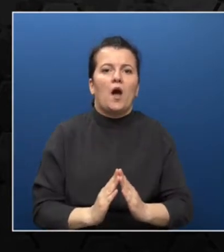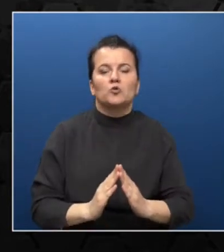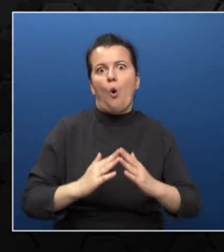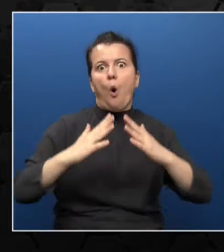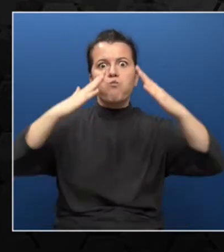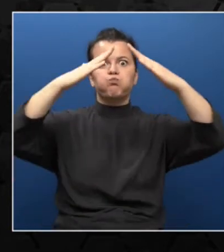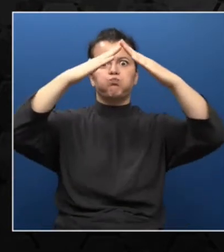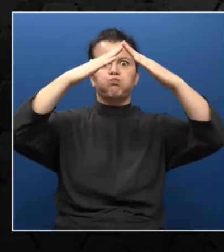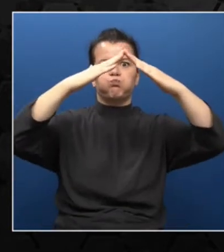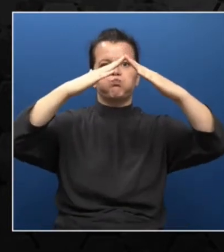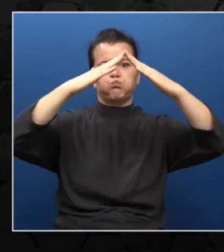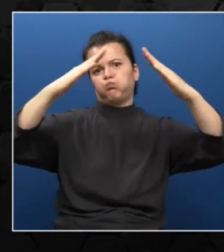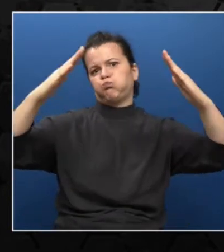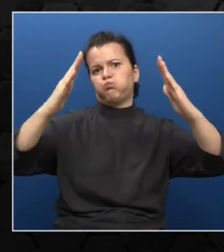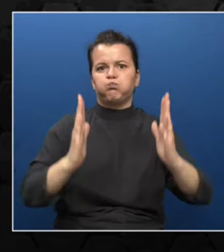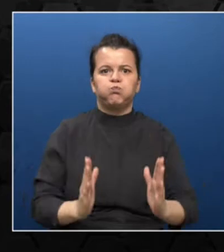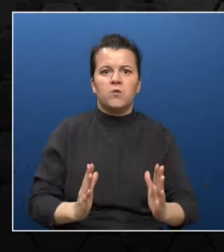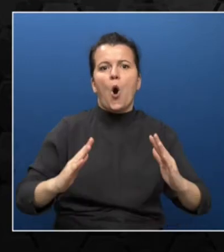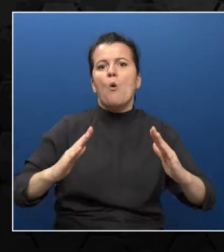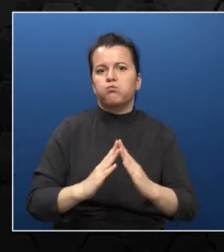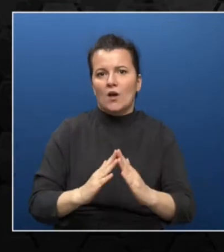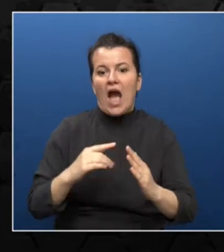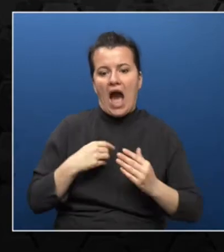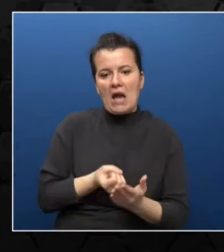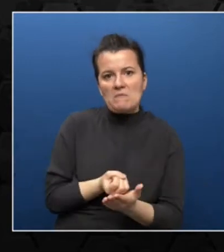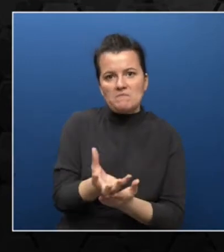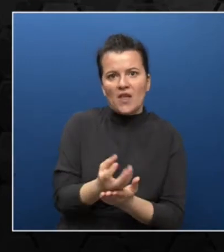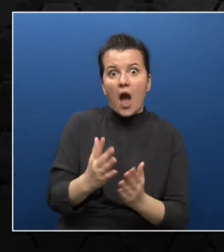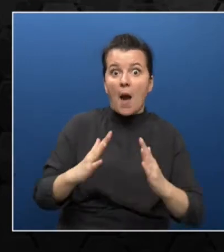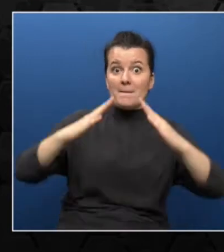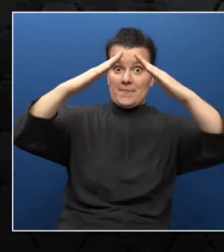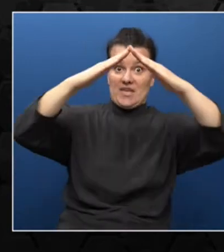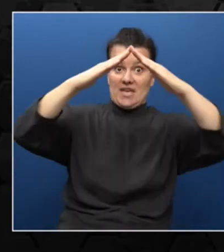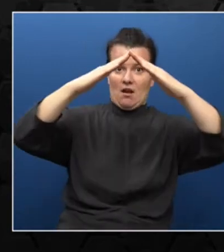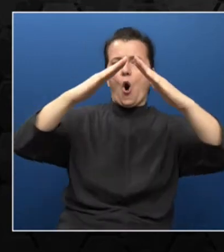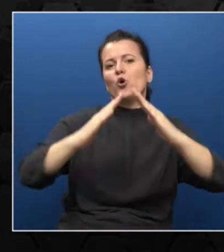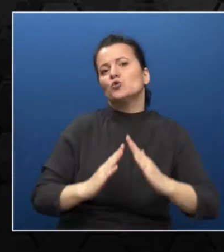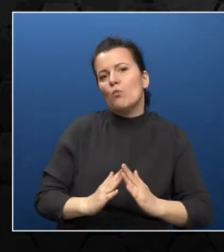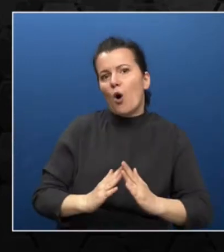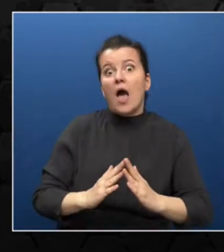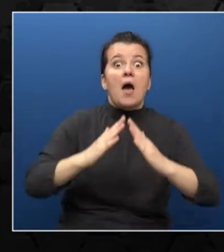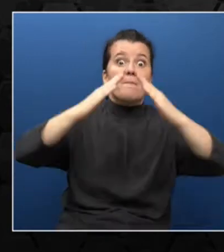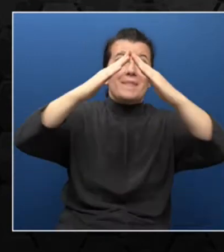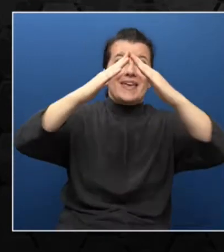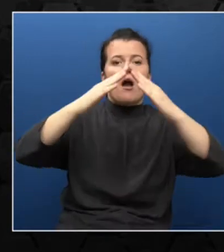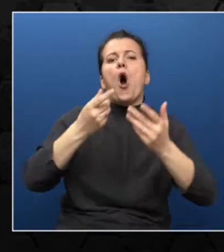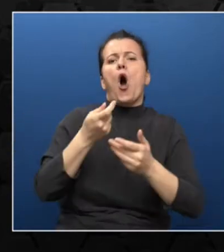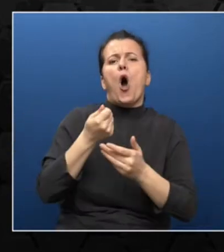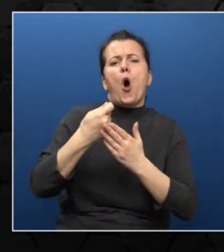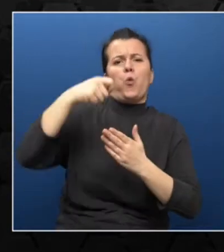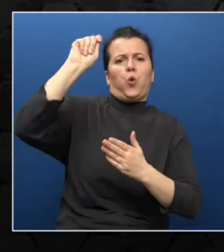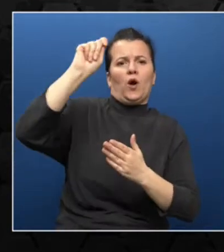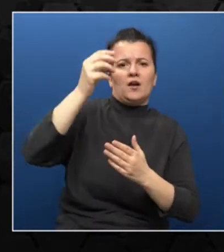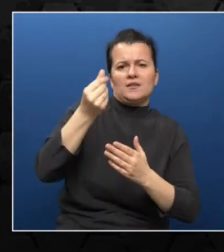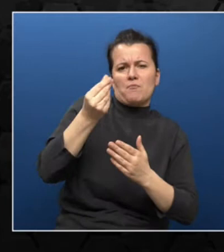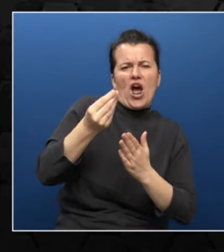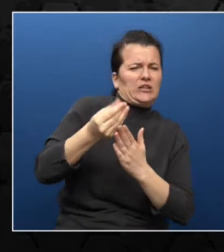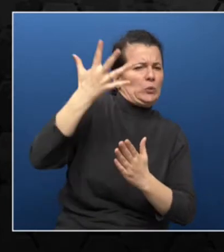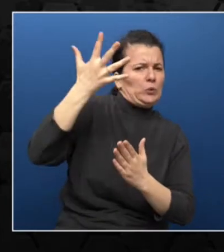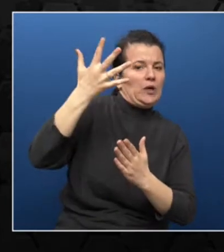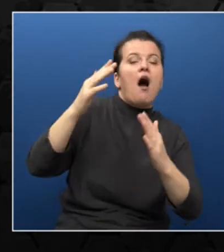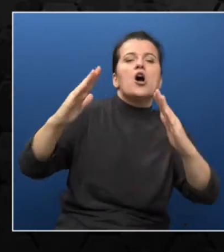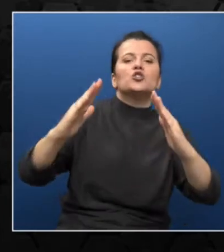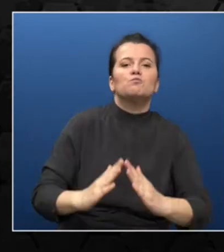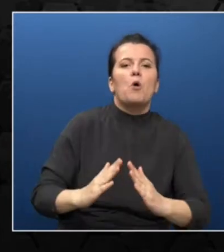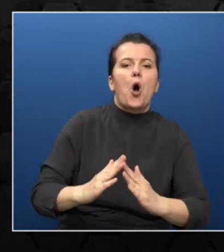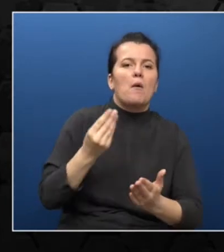taking the size of the house in consideration, bigger size of the house, more price of the house. Pretty simple stuff, right? So that